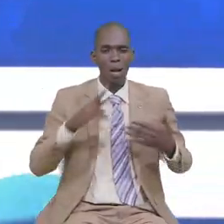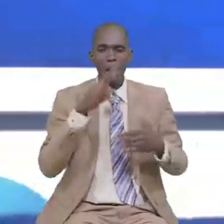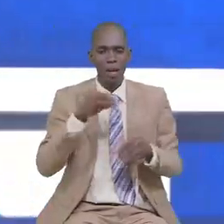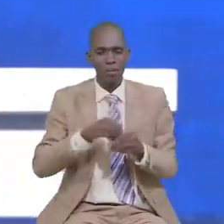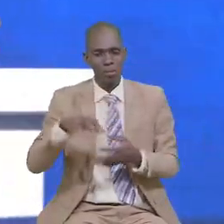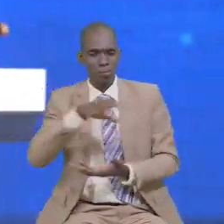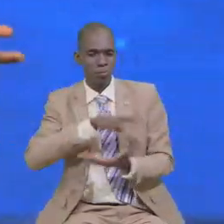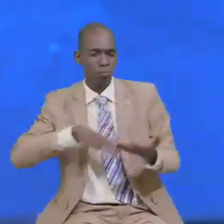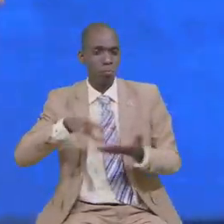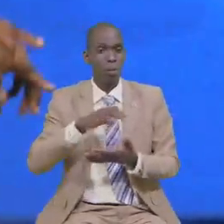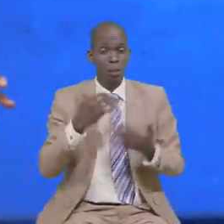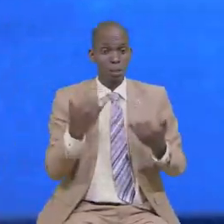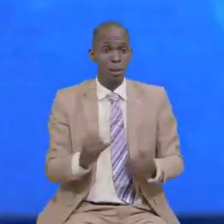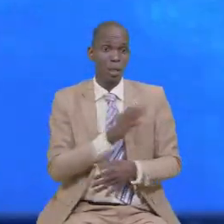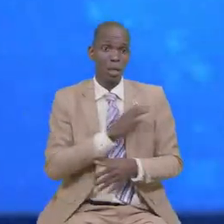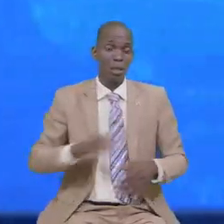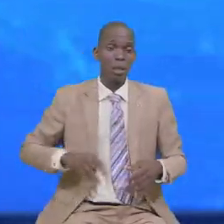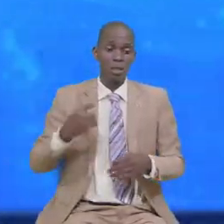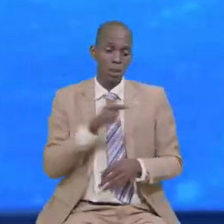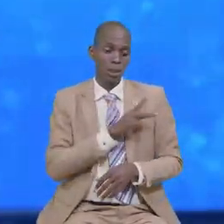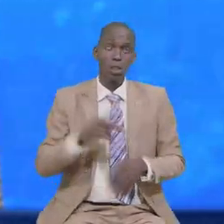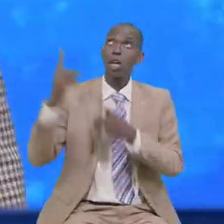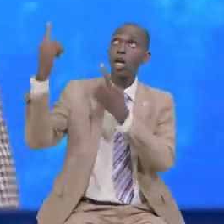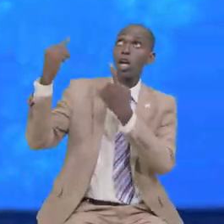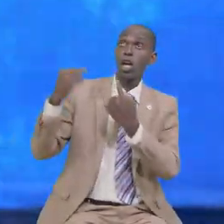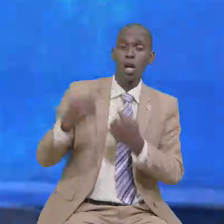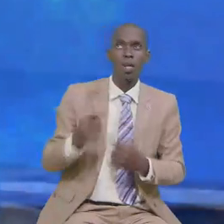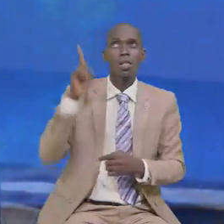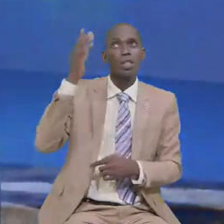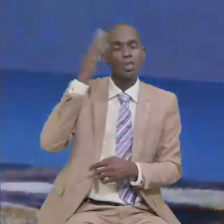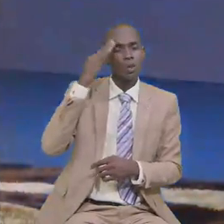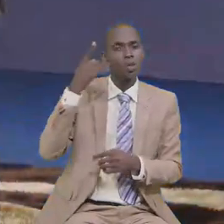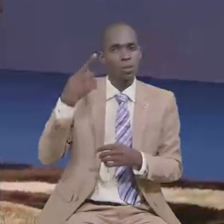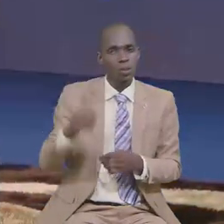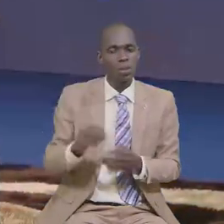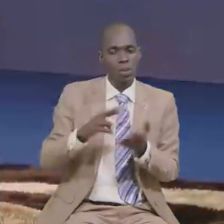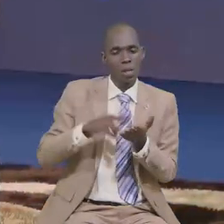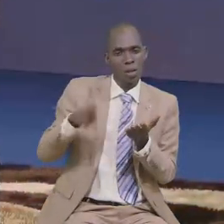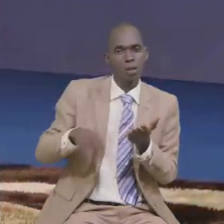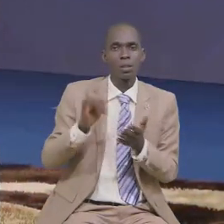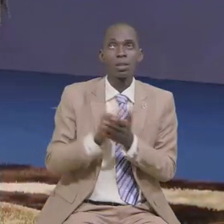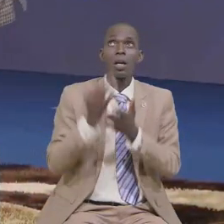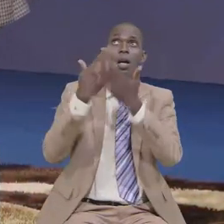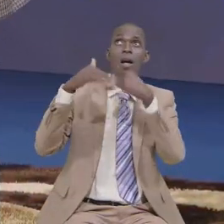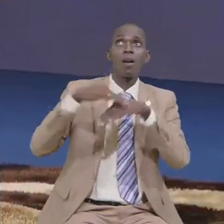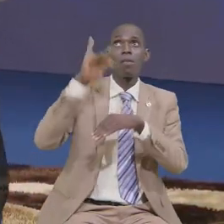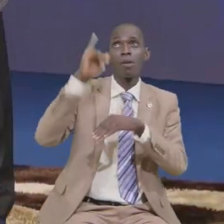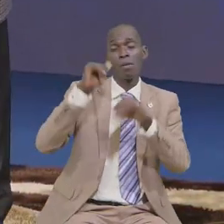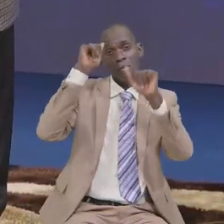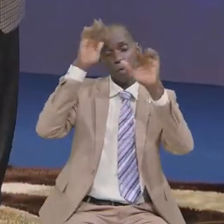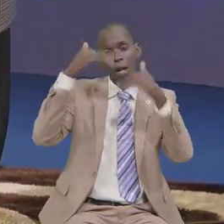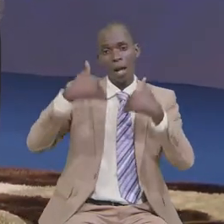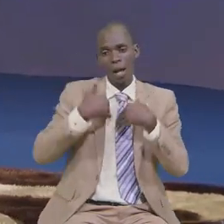Christ, the King, came from heaven. He knows the record the Heavenly Father has for you.